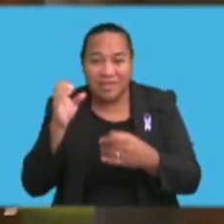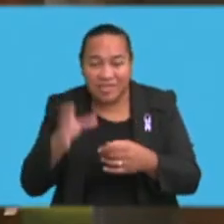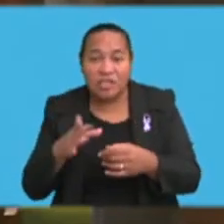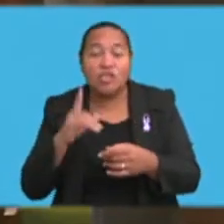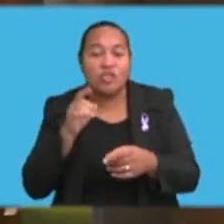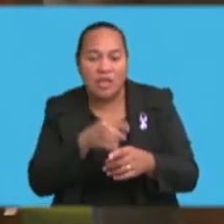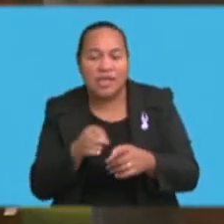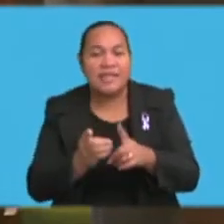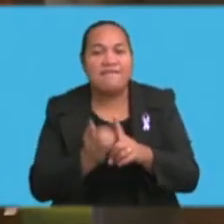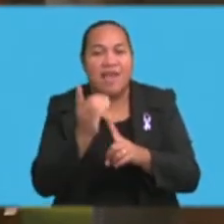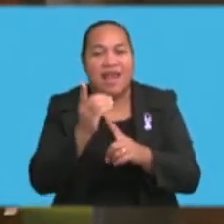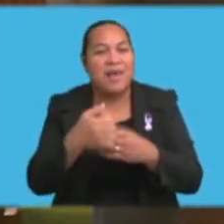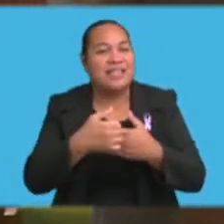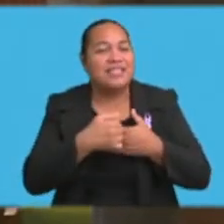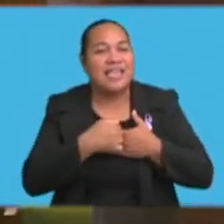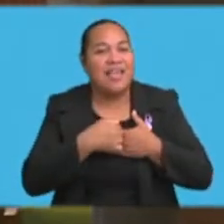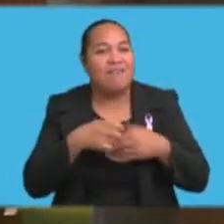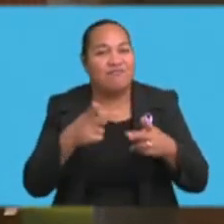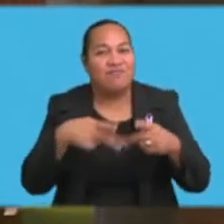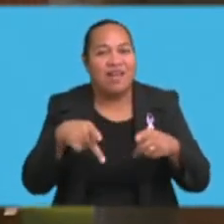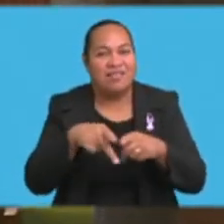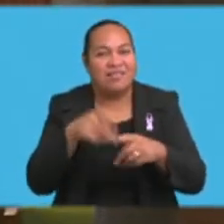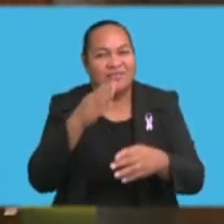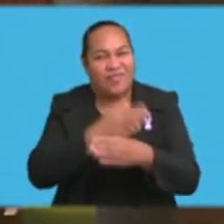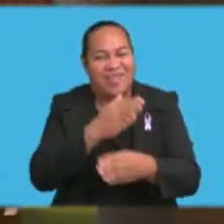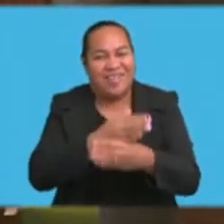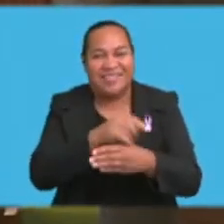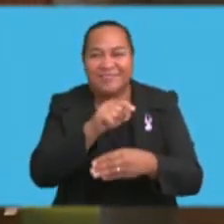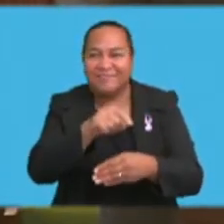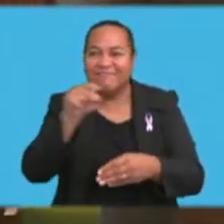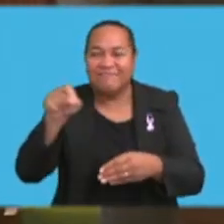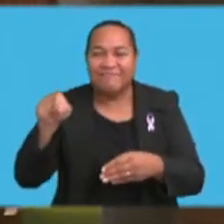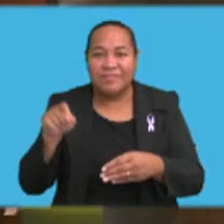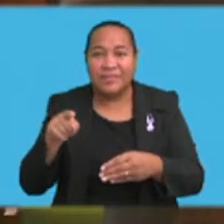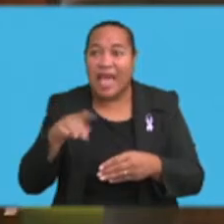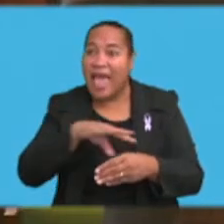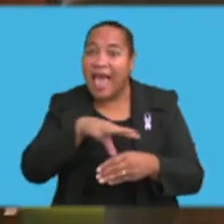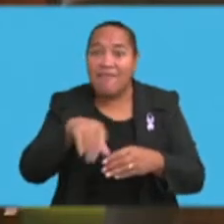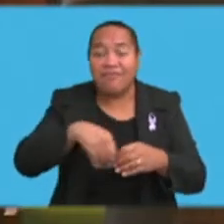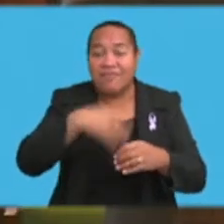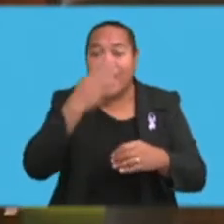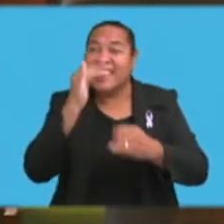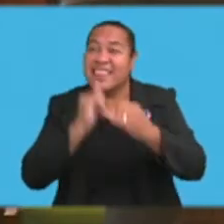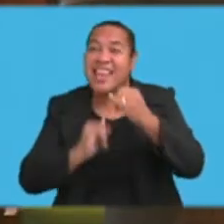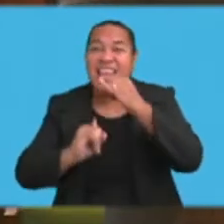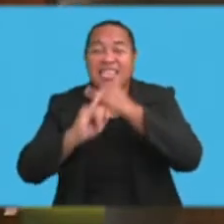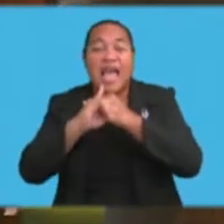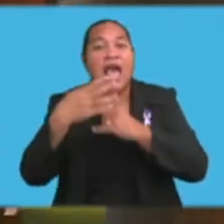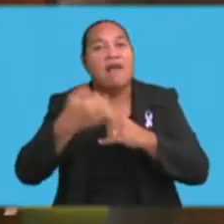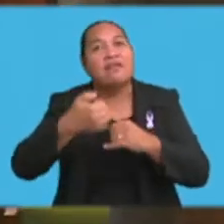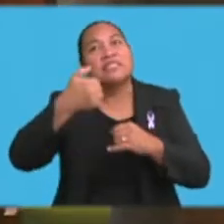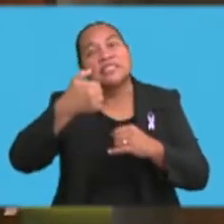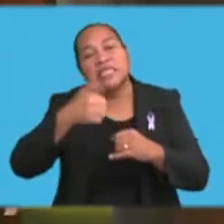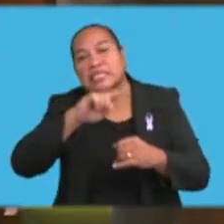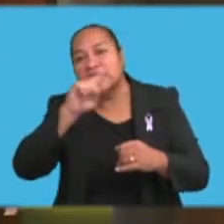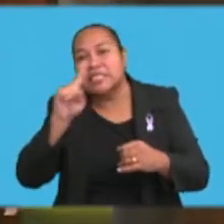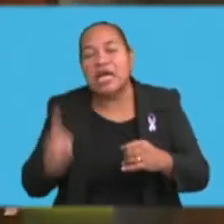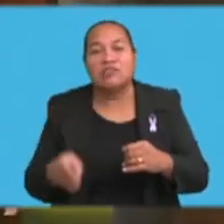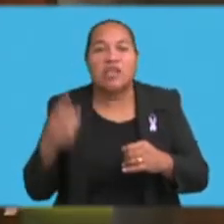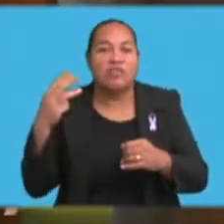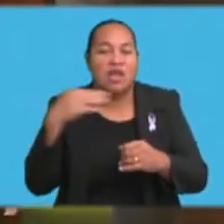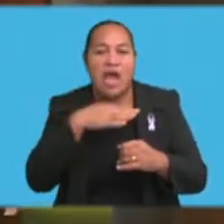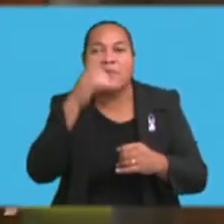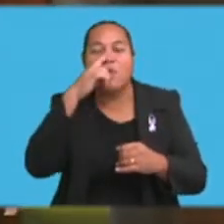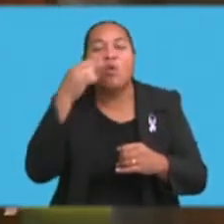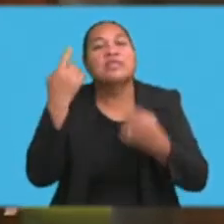safe workplaces. Every day internationally around the world, there's about 6,300 people that die every